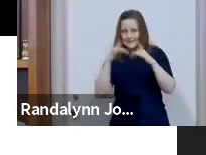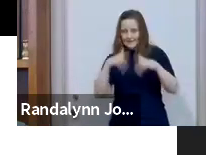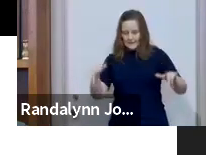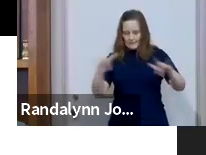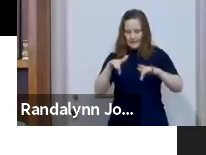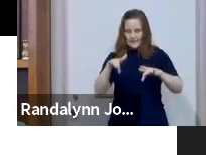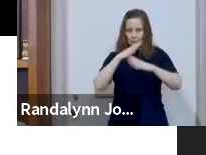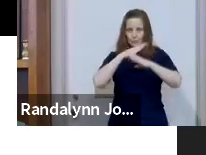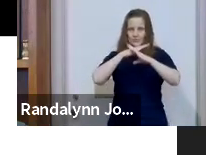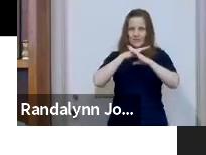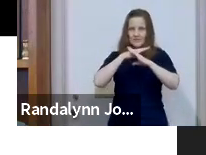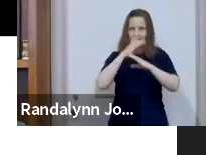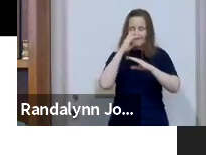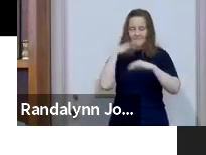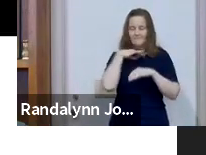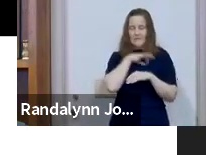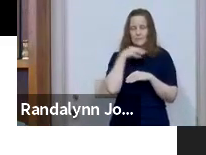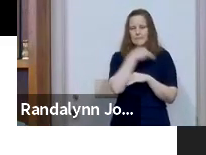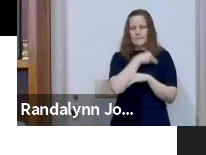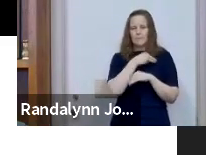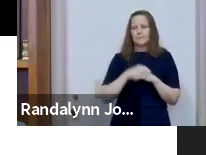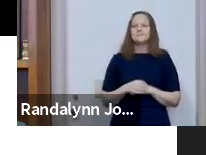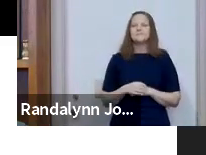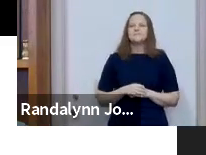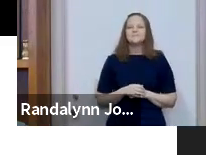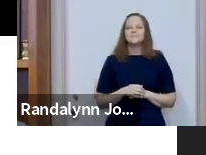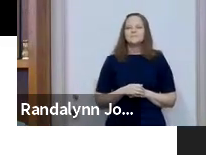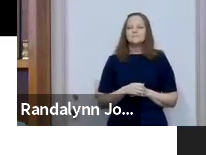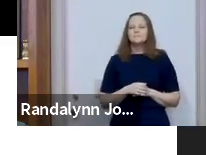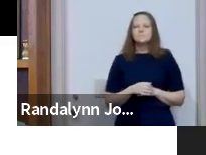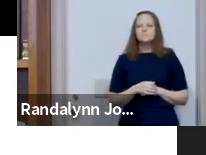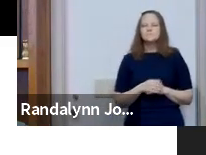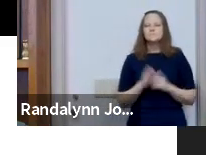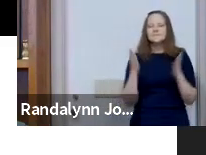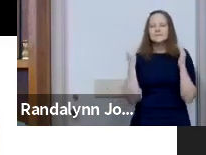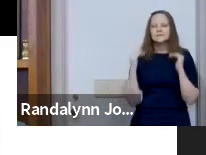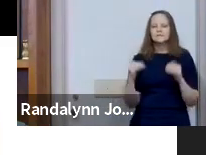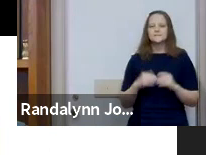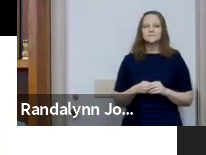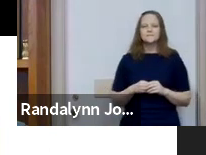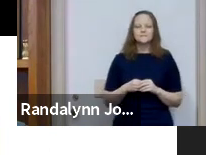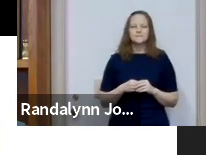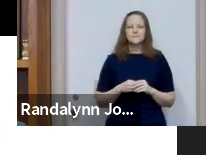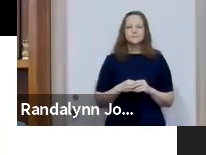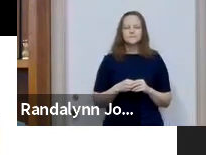to identify for the faculty member and the students. Next slide.